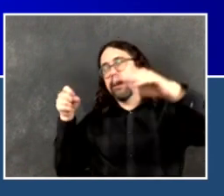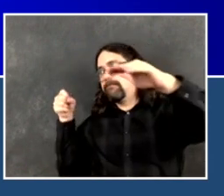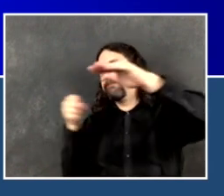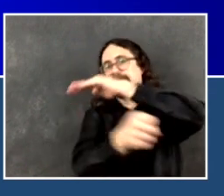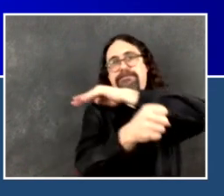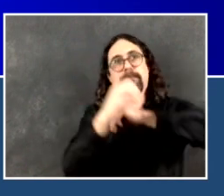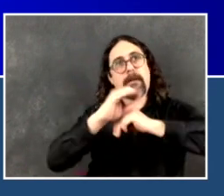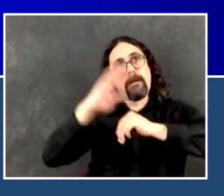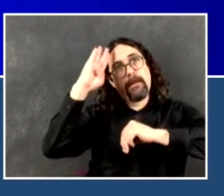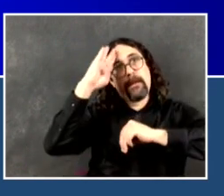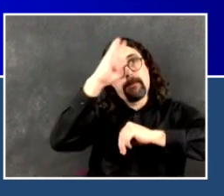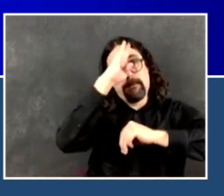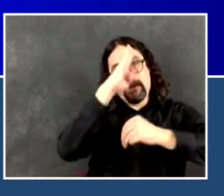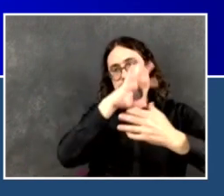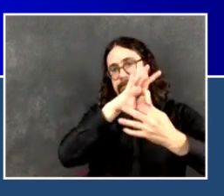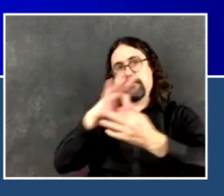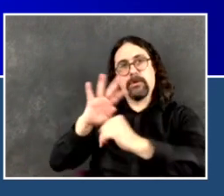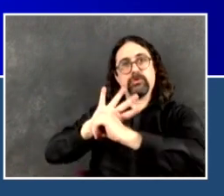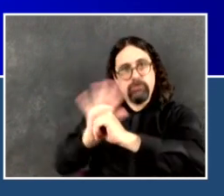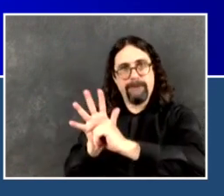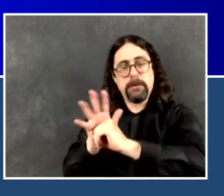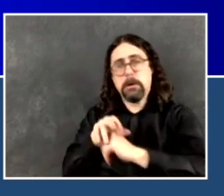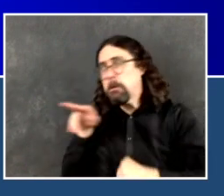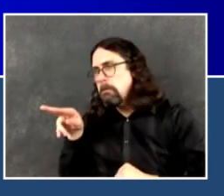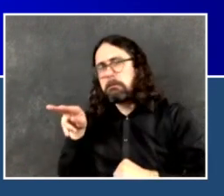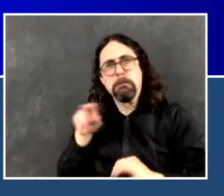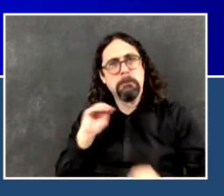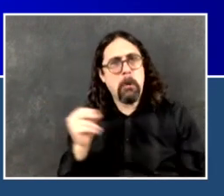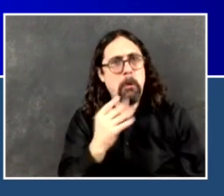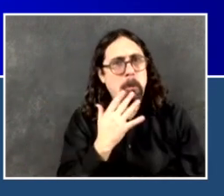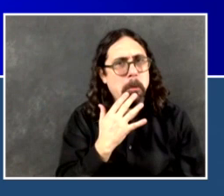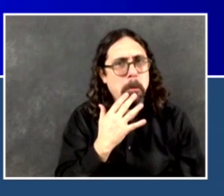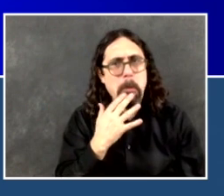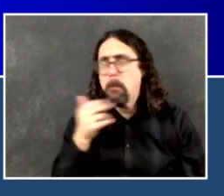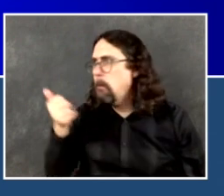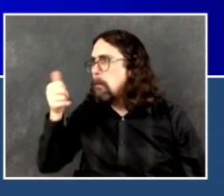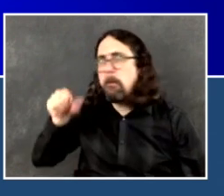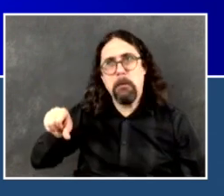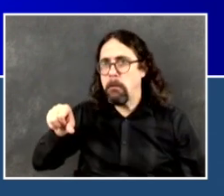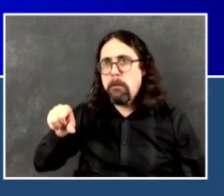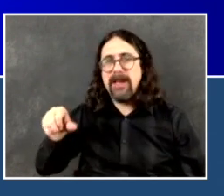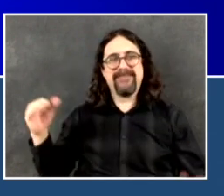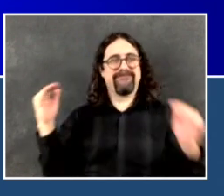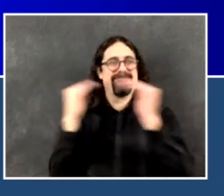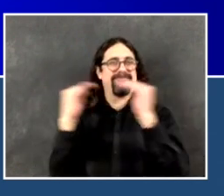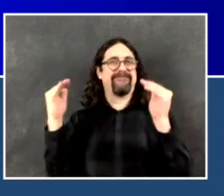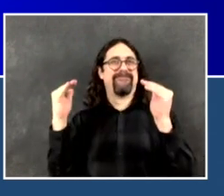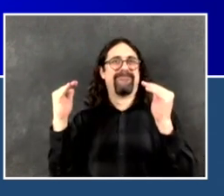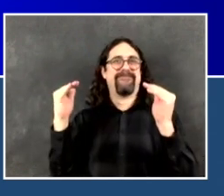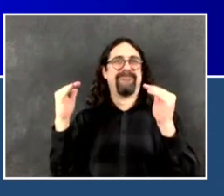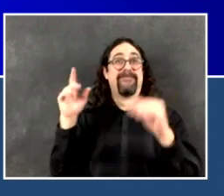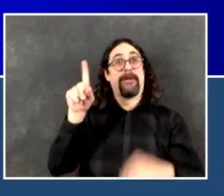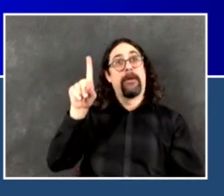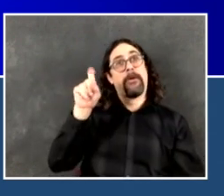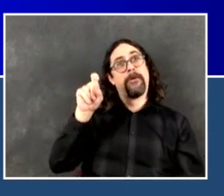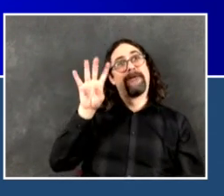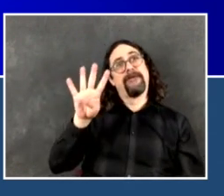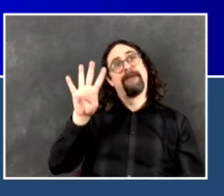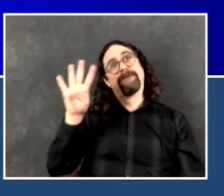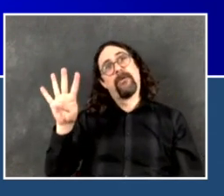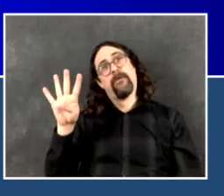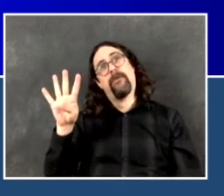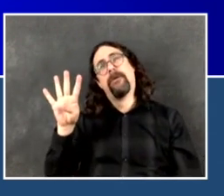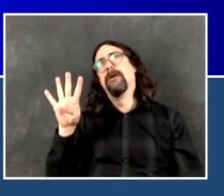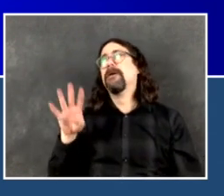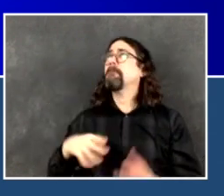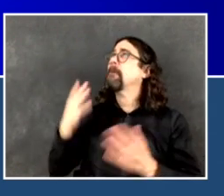glass is half full, so I'm happy to see it's not going in the wrong direction. In many days, this one has gone in the right direction. Indicator one, daily